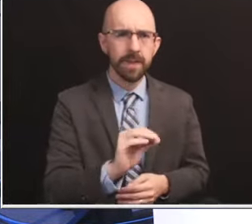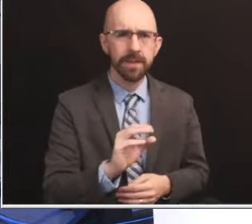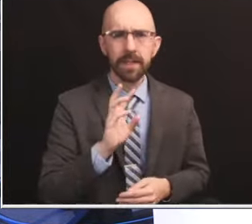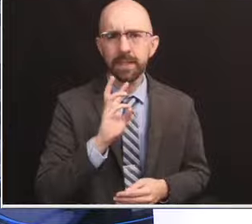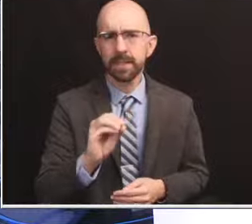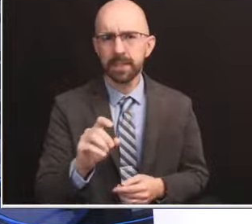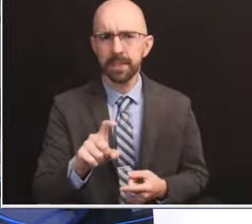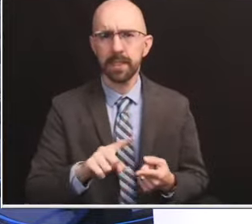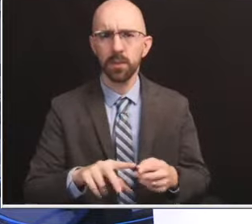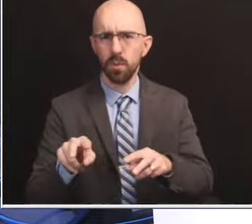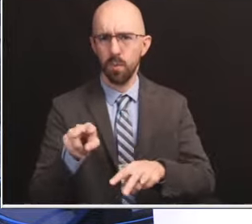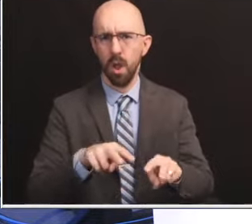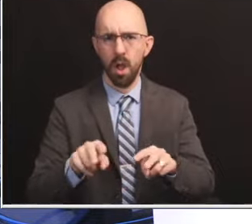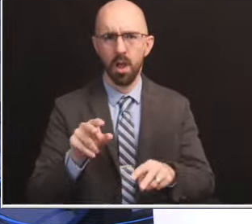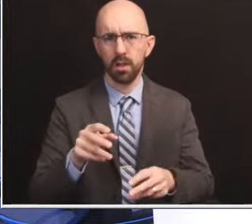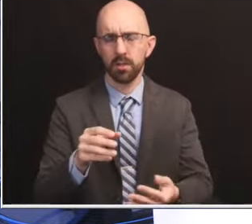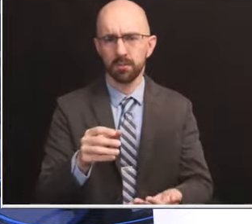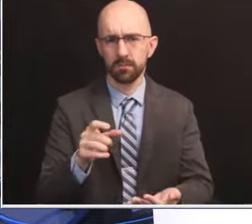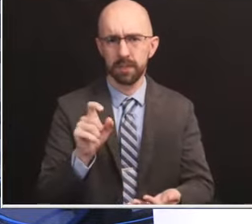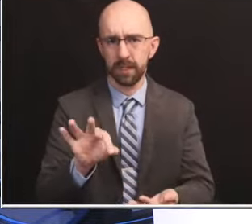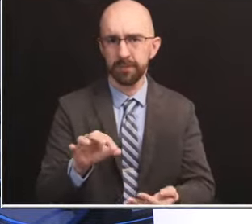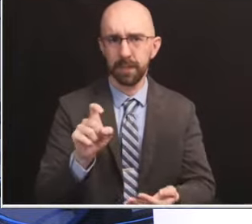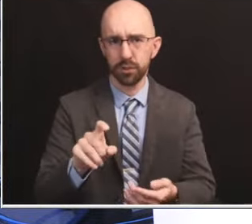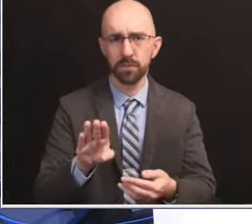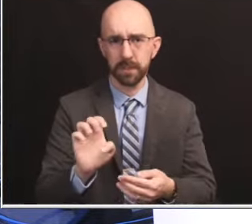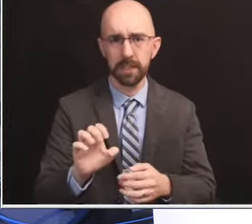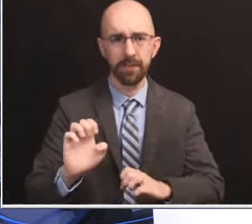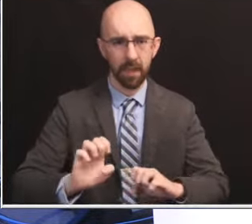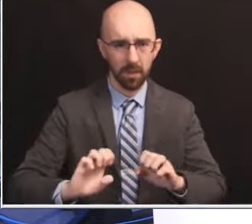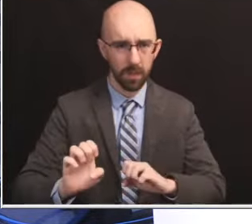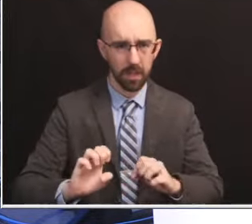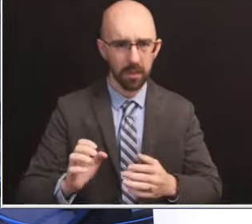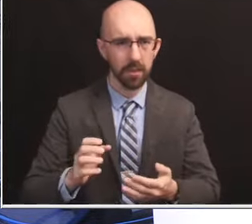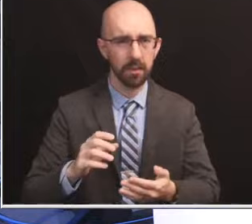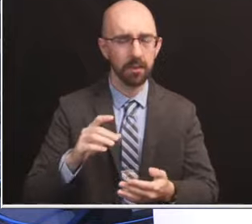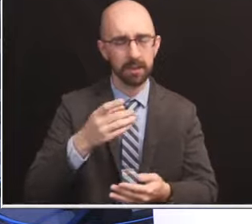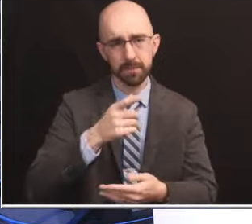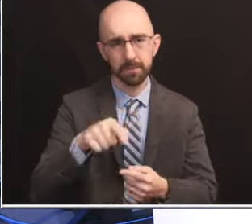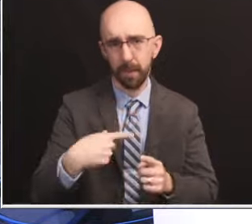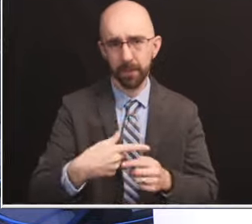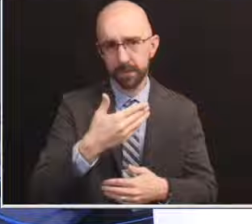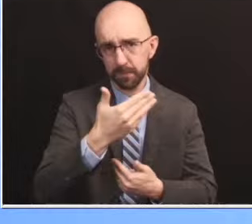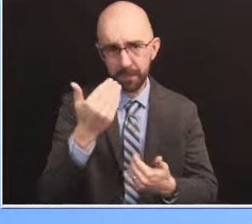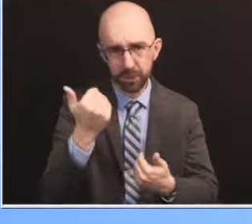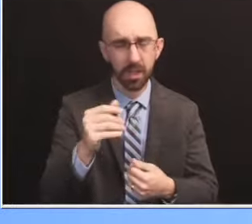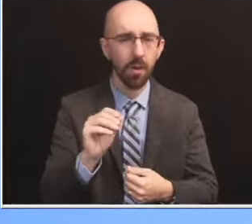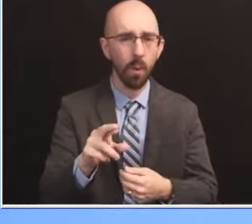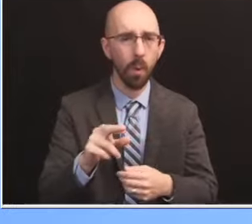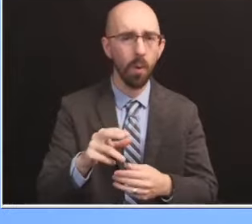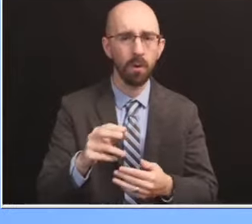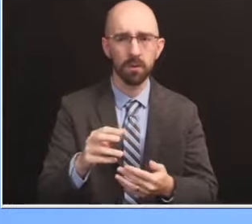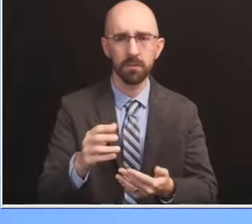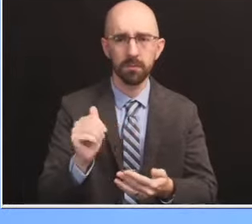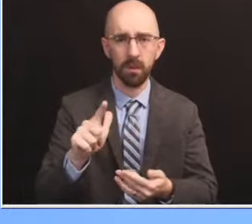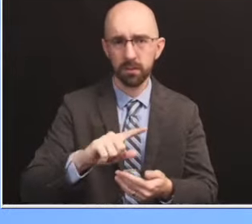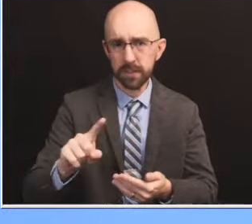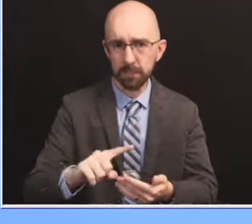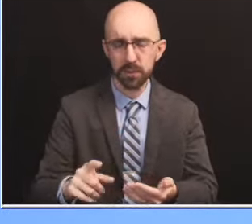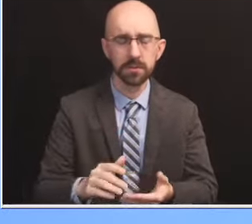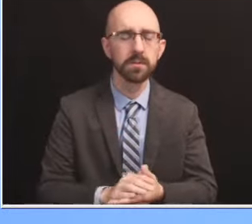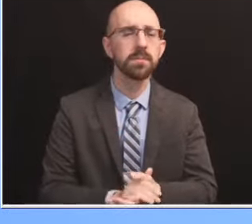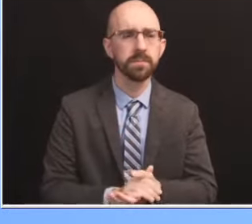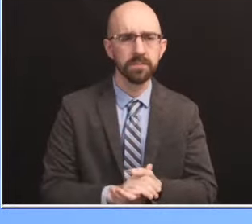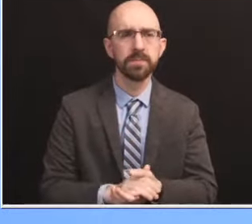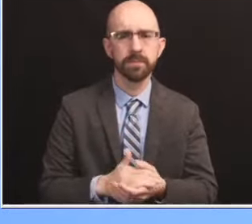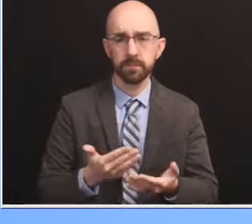to watch out for if they are concerned about dementia or Alzheimer's in their family? Yeah, that's a good question. I mean,